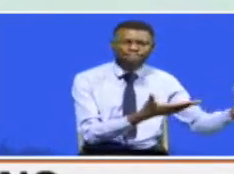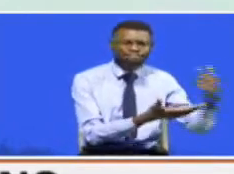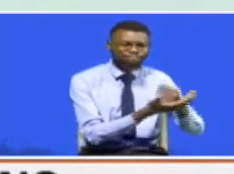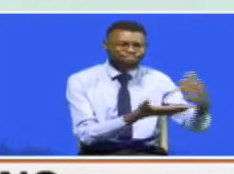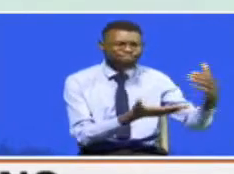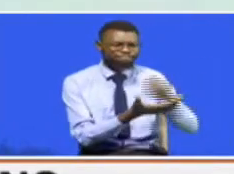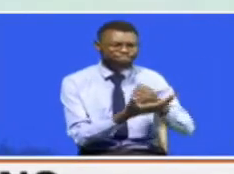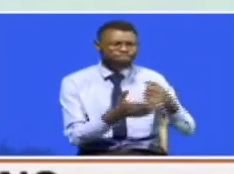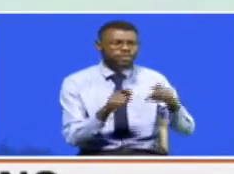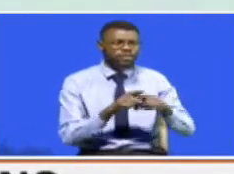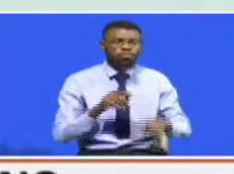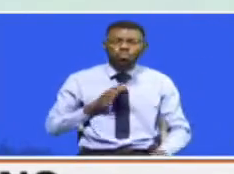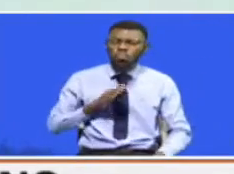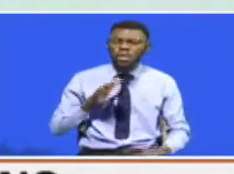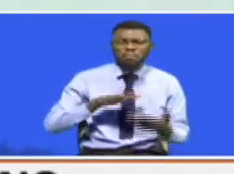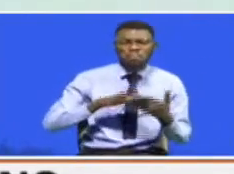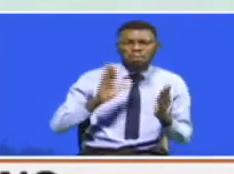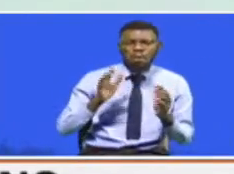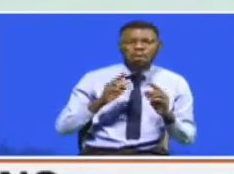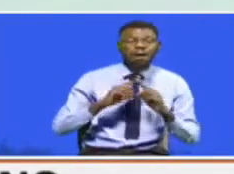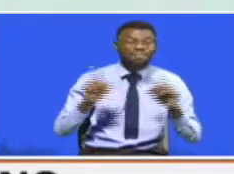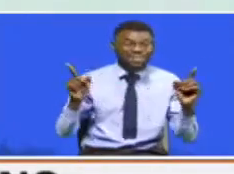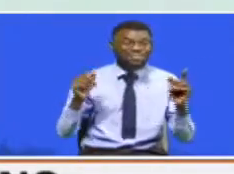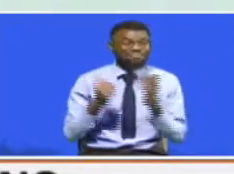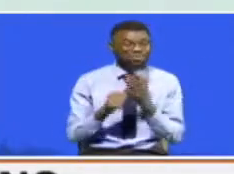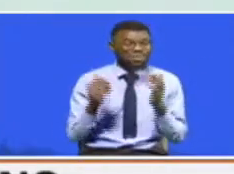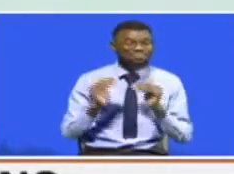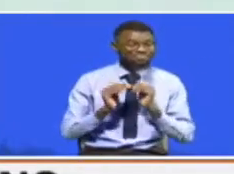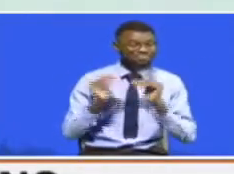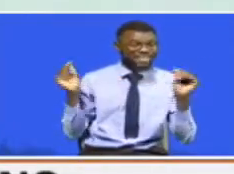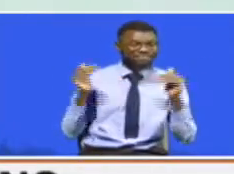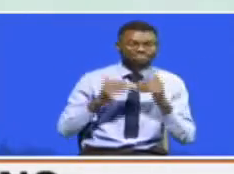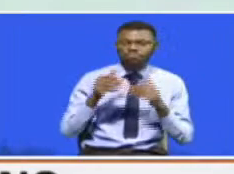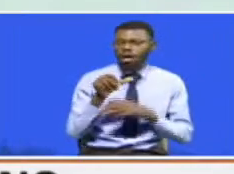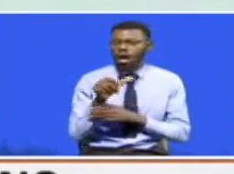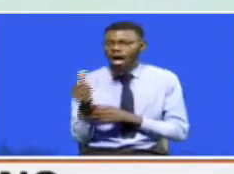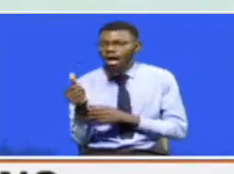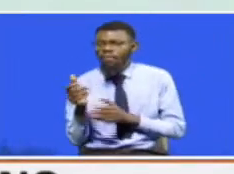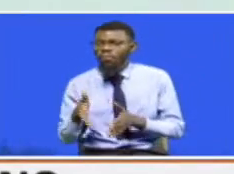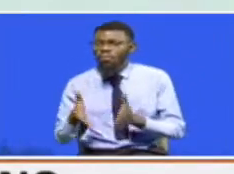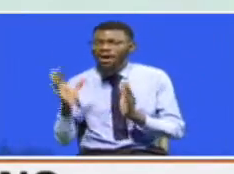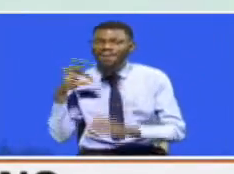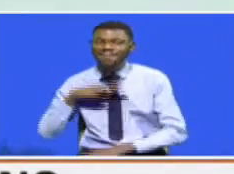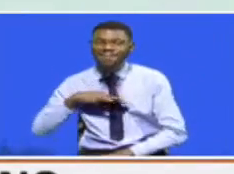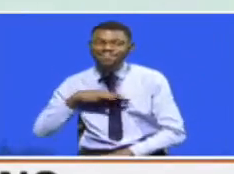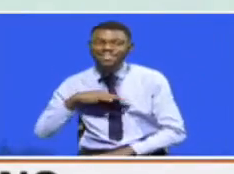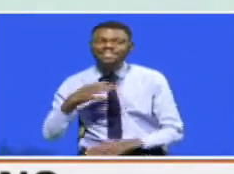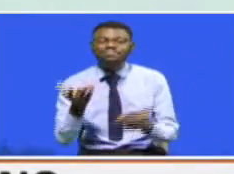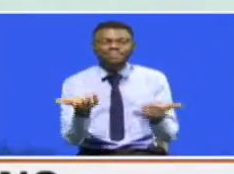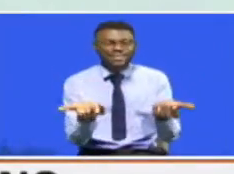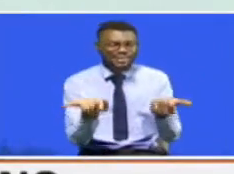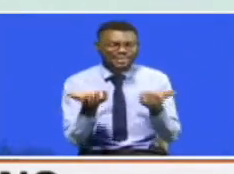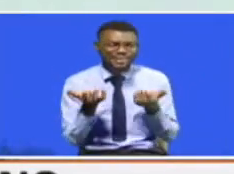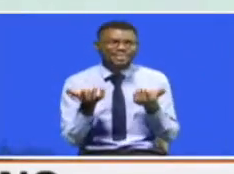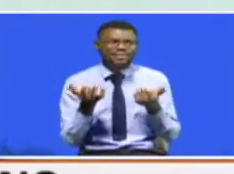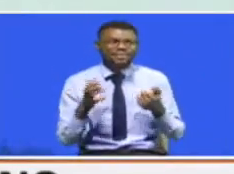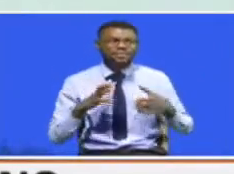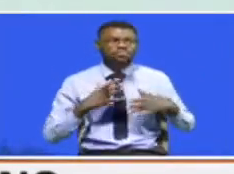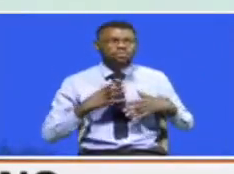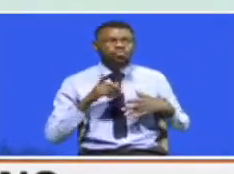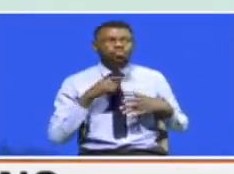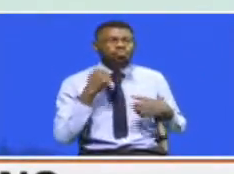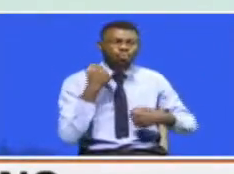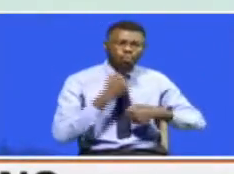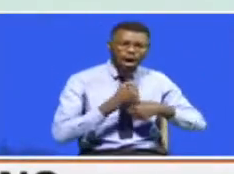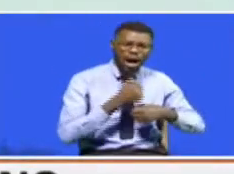given that we are going to have troubles with it, then calls for alternative livelihood for those that are in, directly engaged in